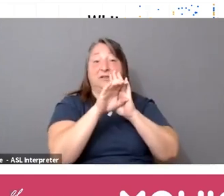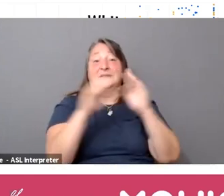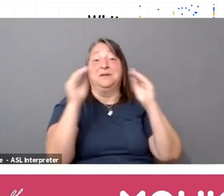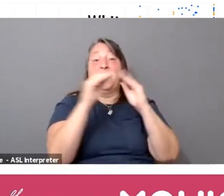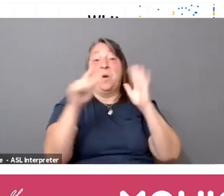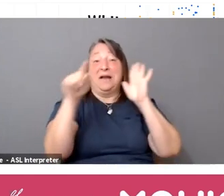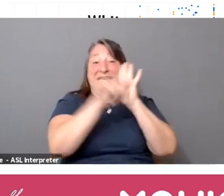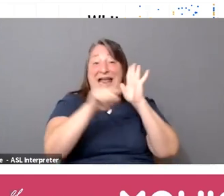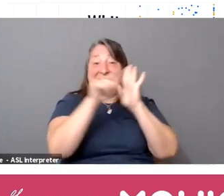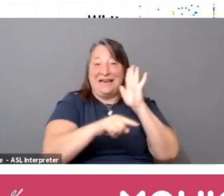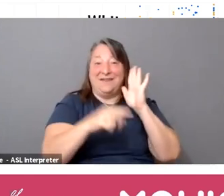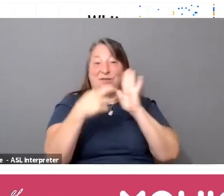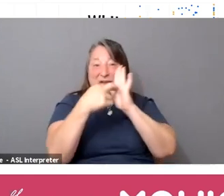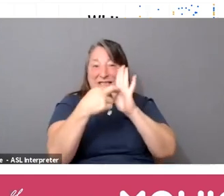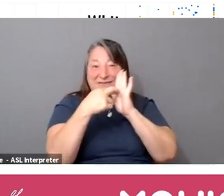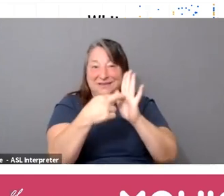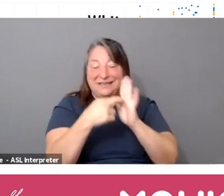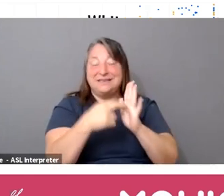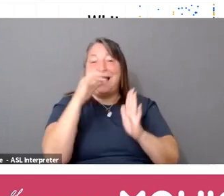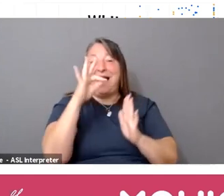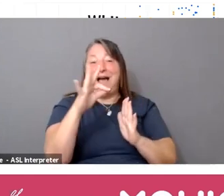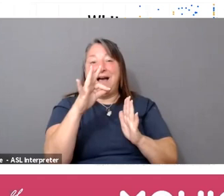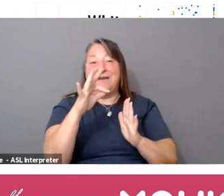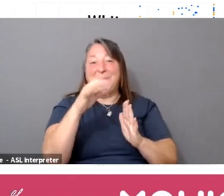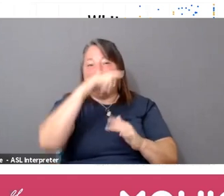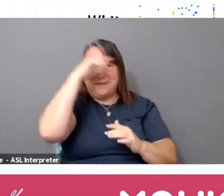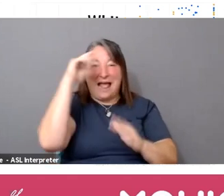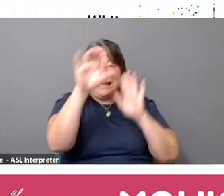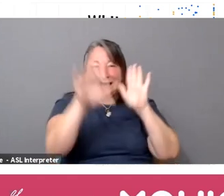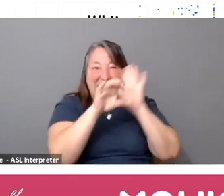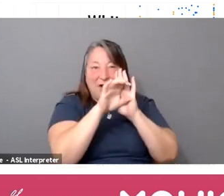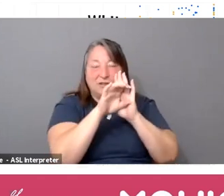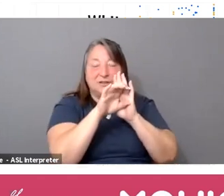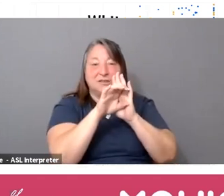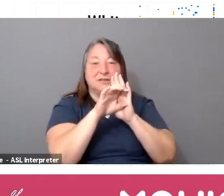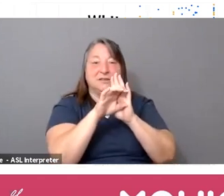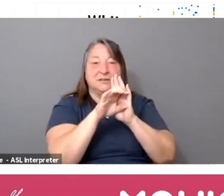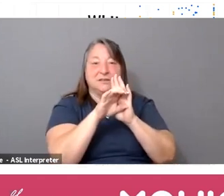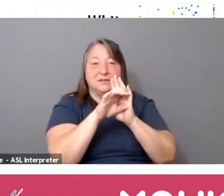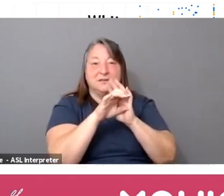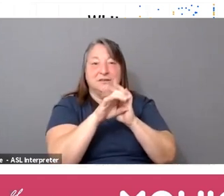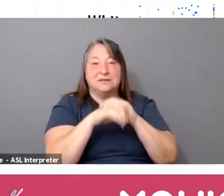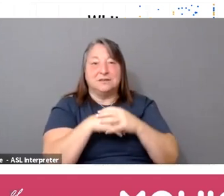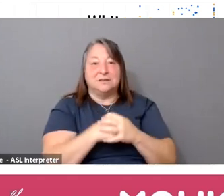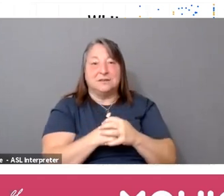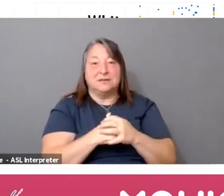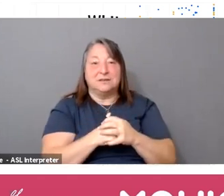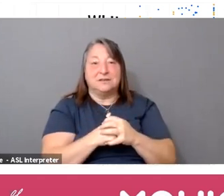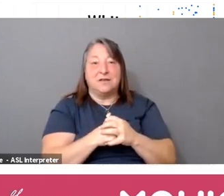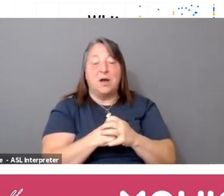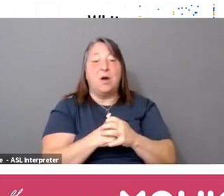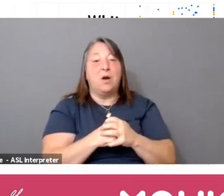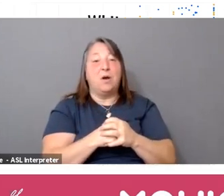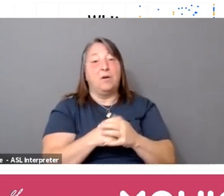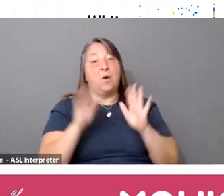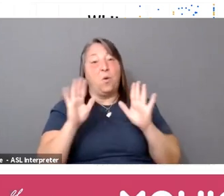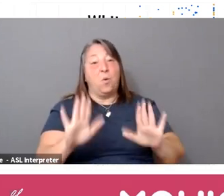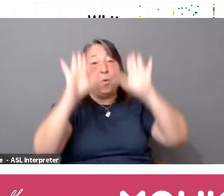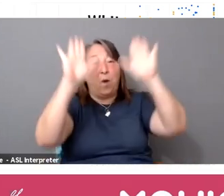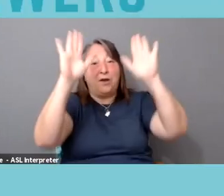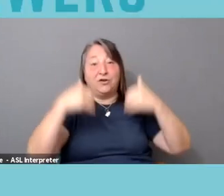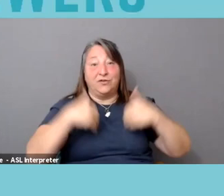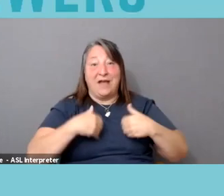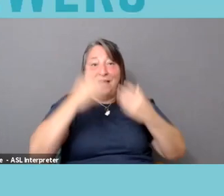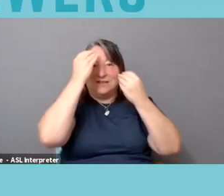the representation of Black characters. So something that is excellent to have data on, but requires some